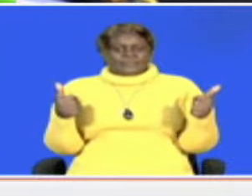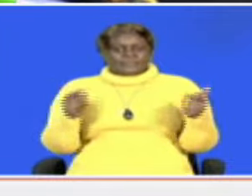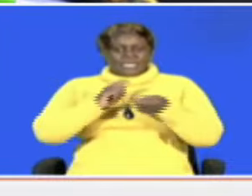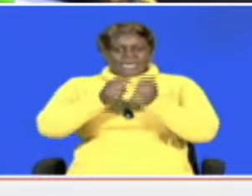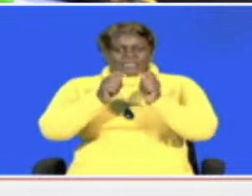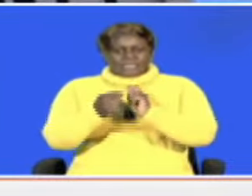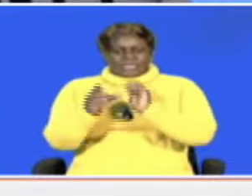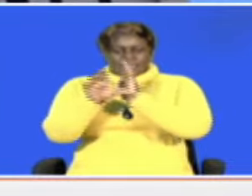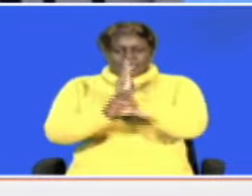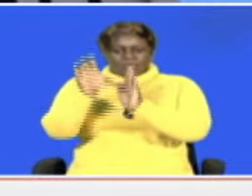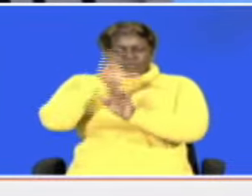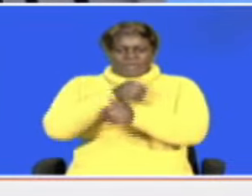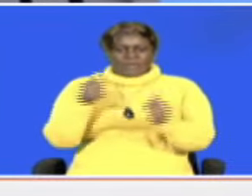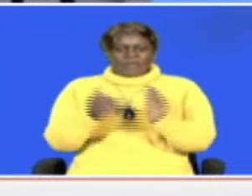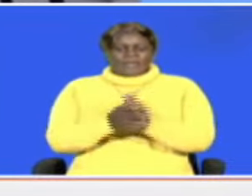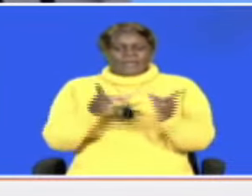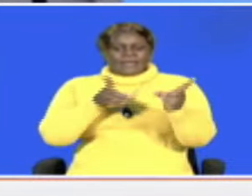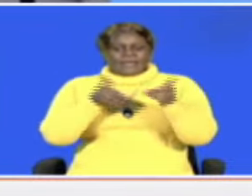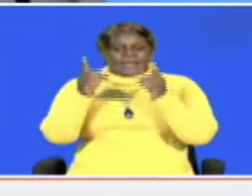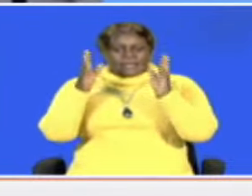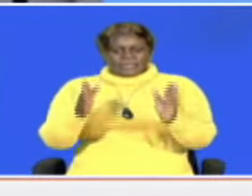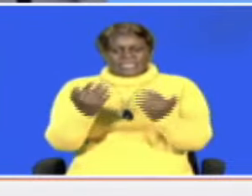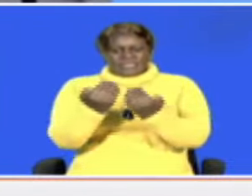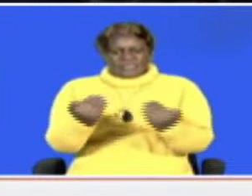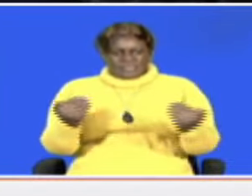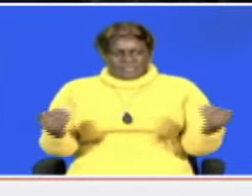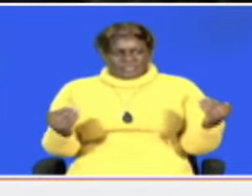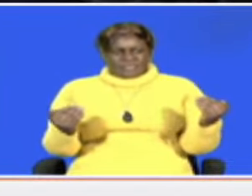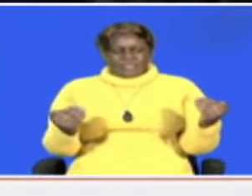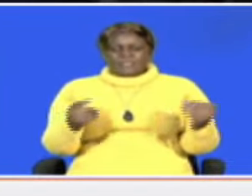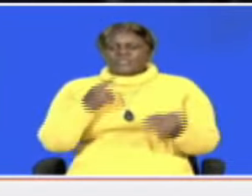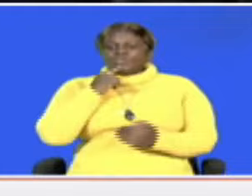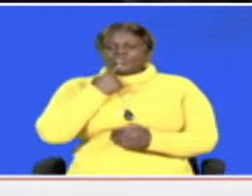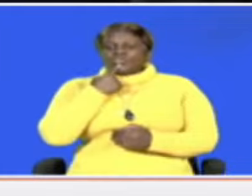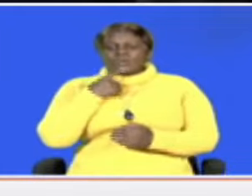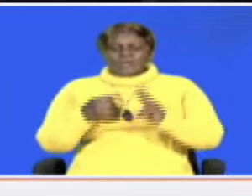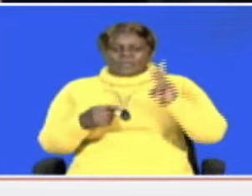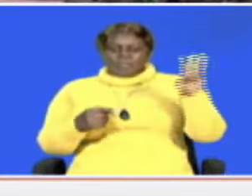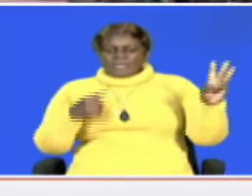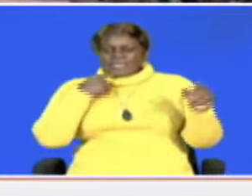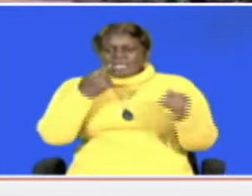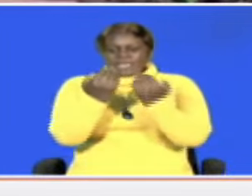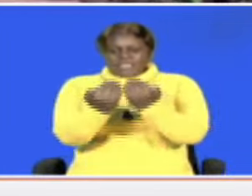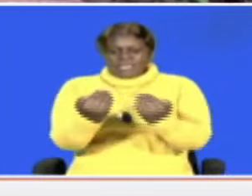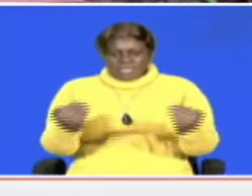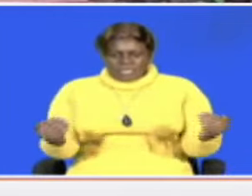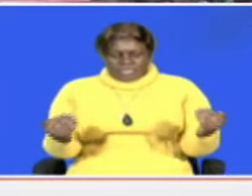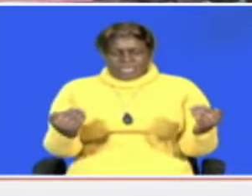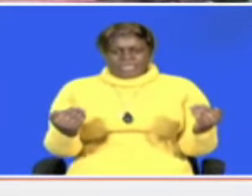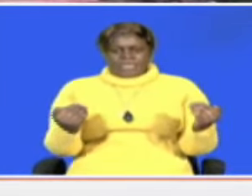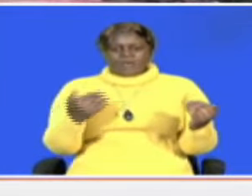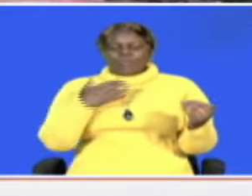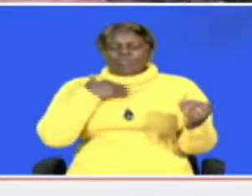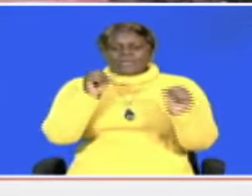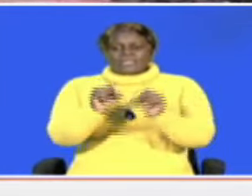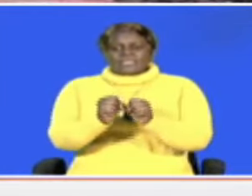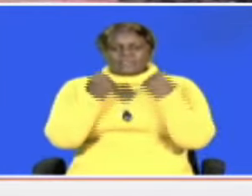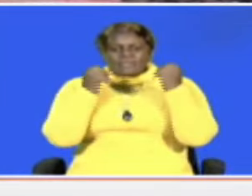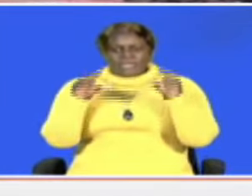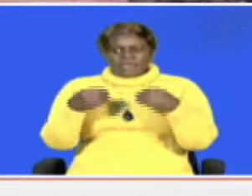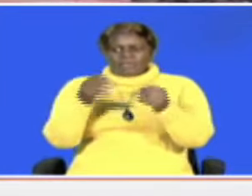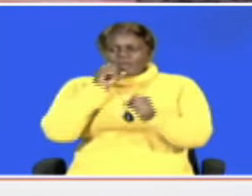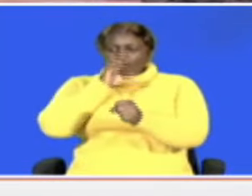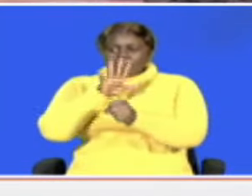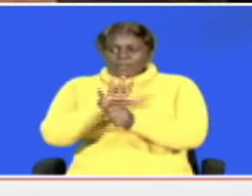to the curriculum. Mkurugenzi wa watoto kaunti ndogo ya Turkana Magharibi anasema watoto wanaotafuta hifadhi wanapewa